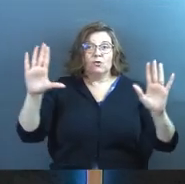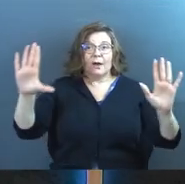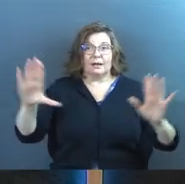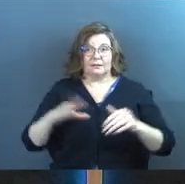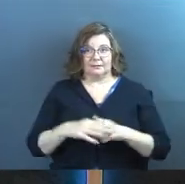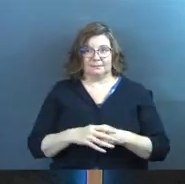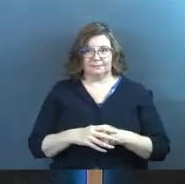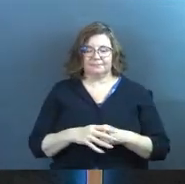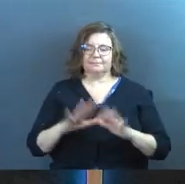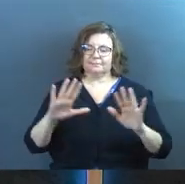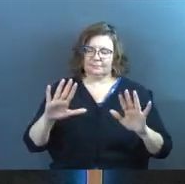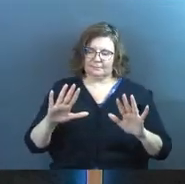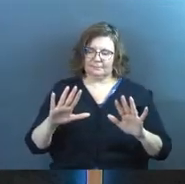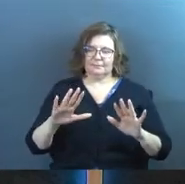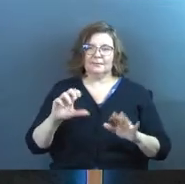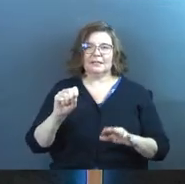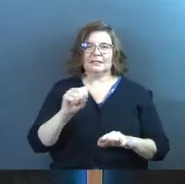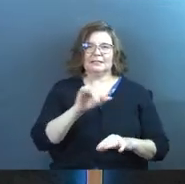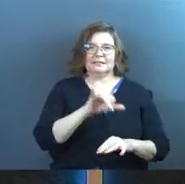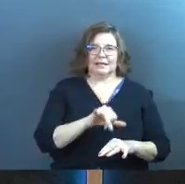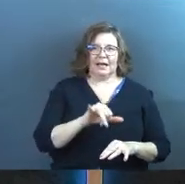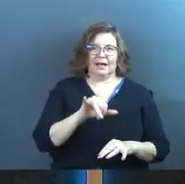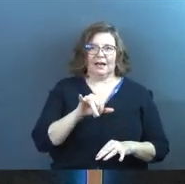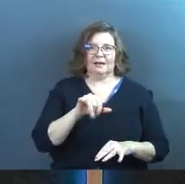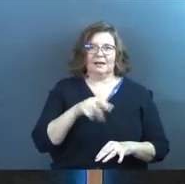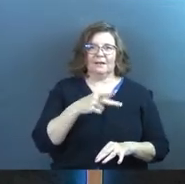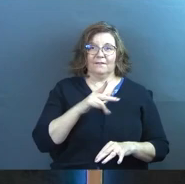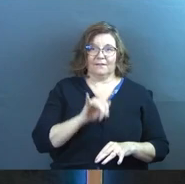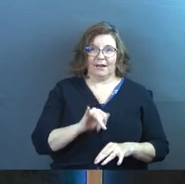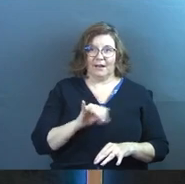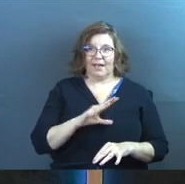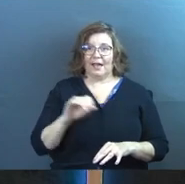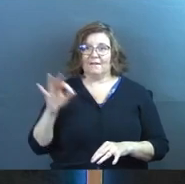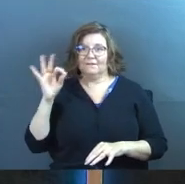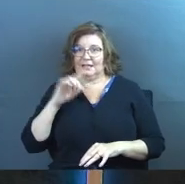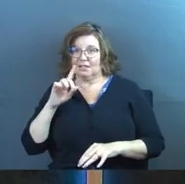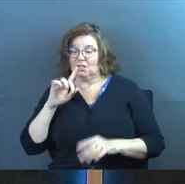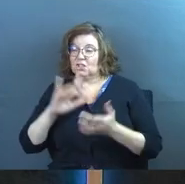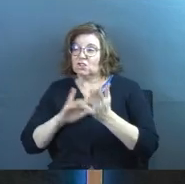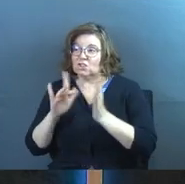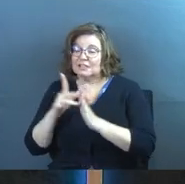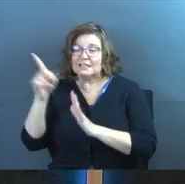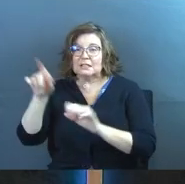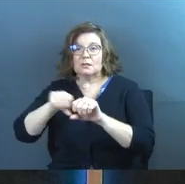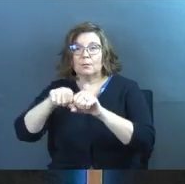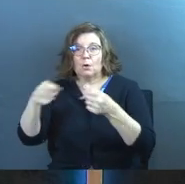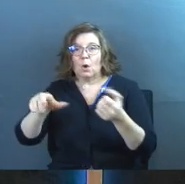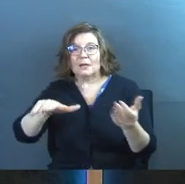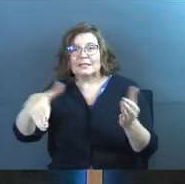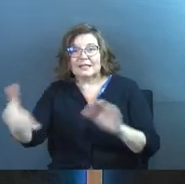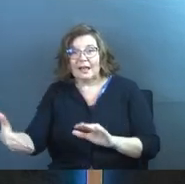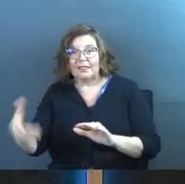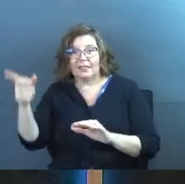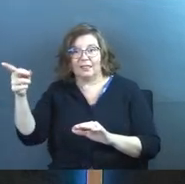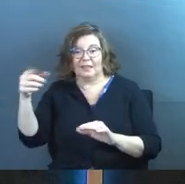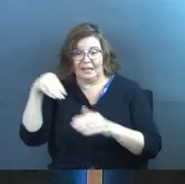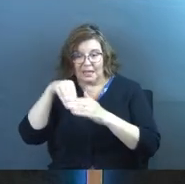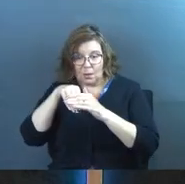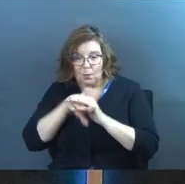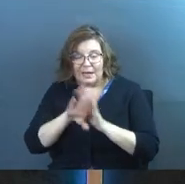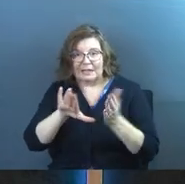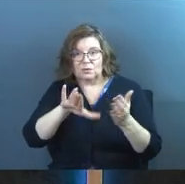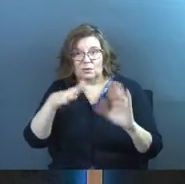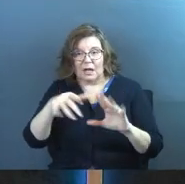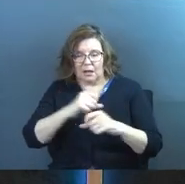great. Okay, sci-fi and fiction. Jesus broke death. Jesus went